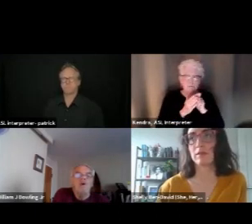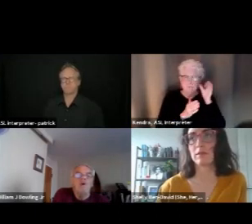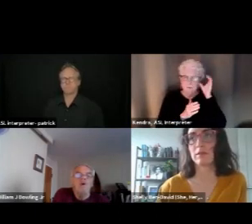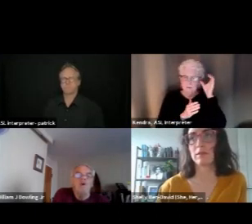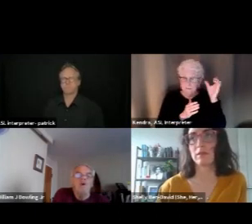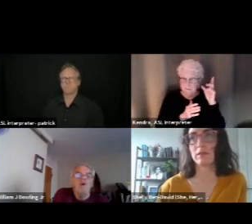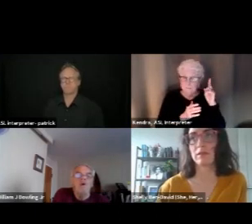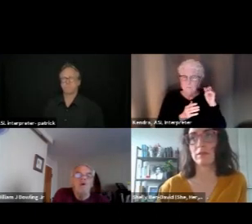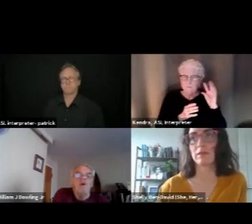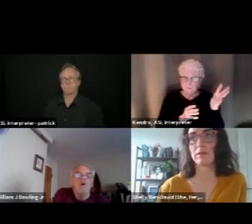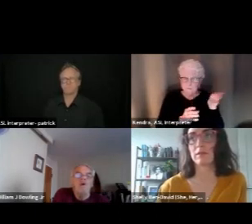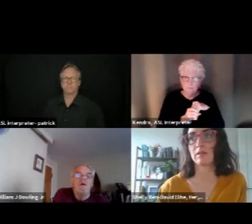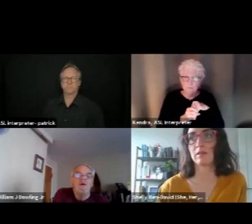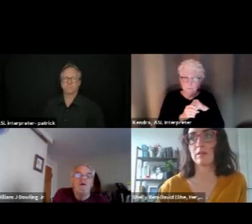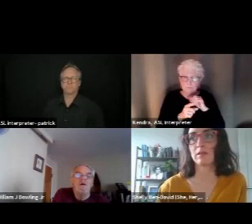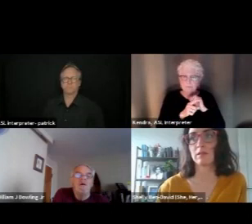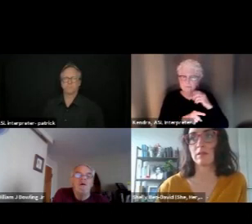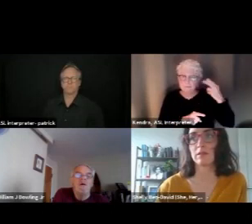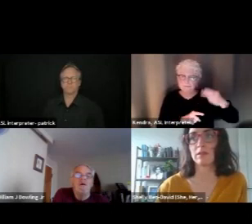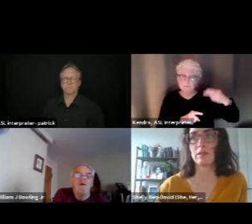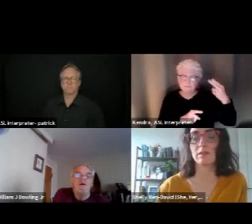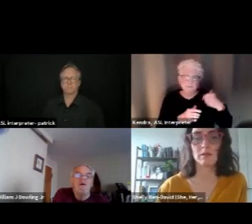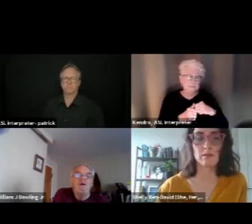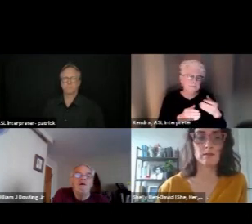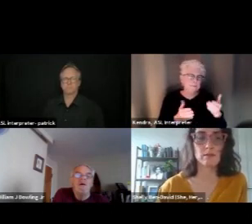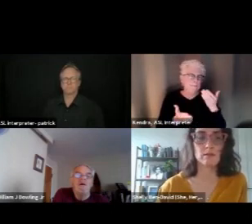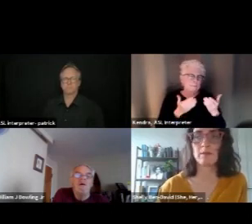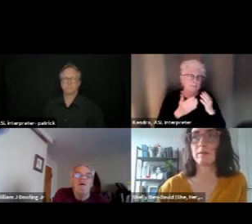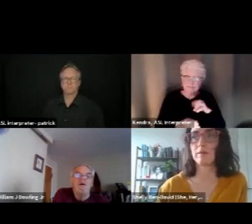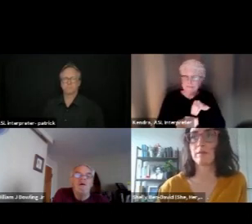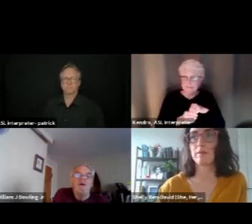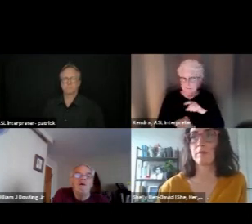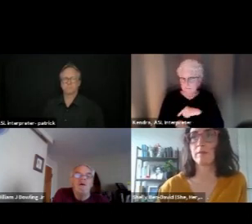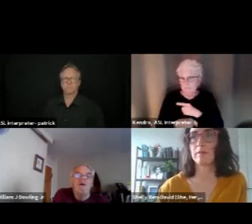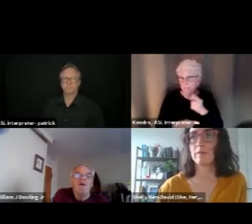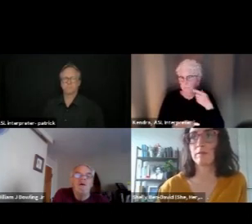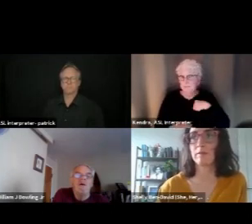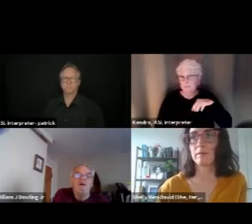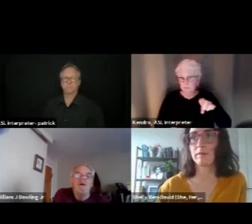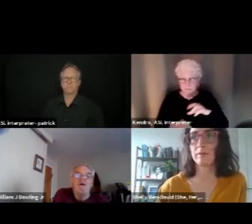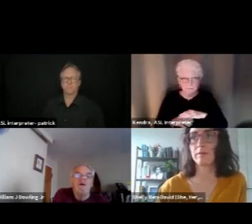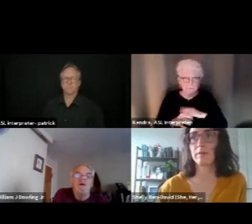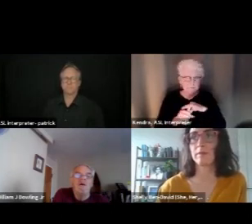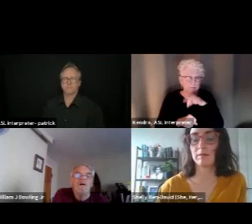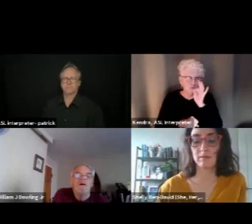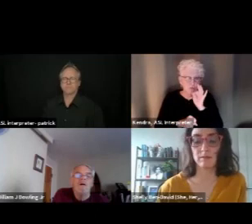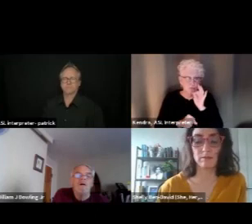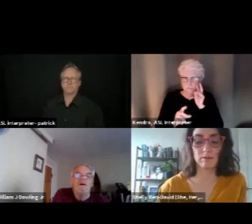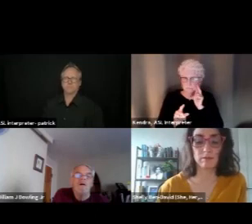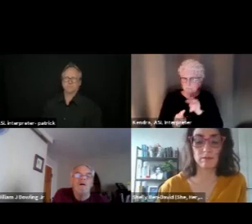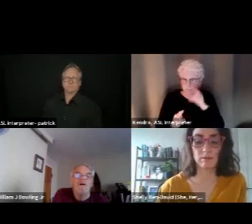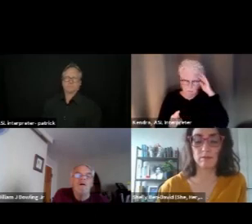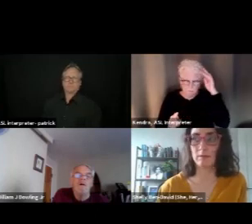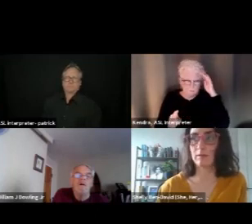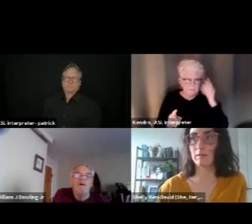how post-traumatic growth is rooted in religious and spiritual thought, but also in existential and humanistic psychology. One